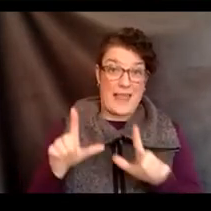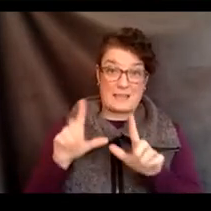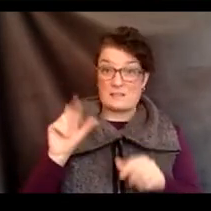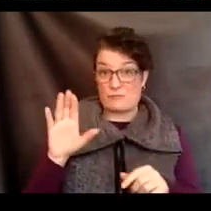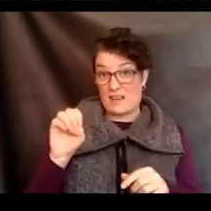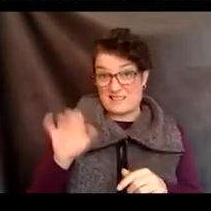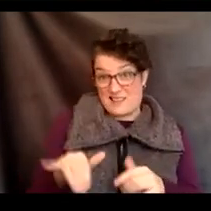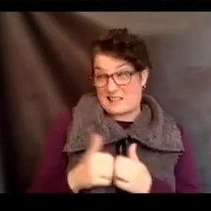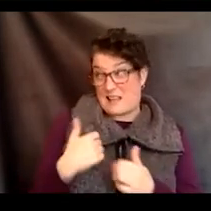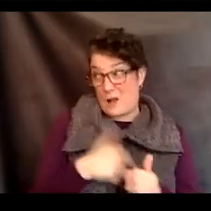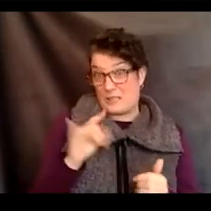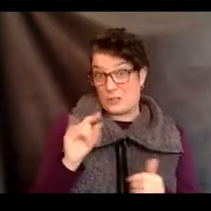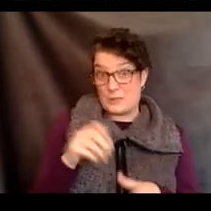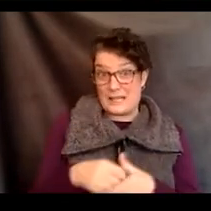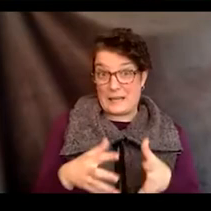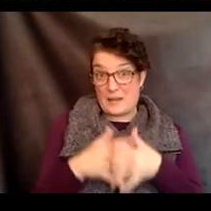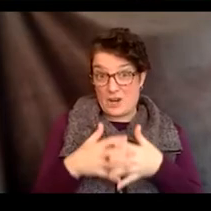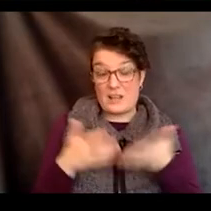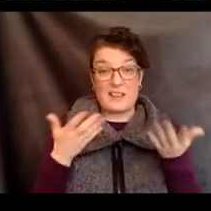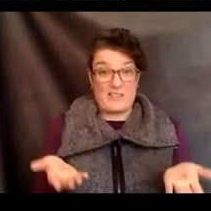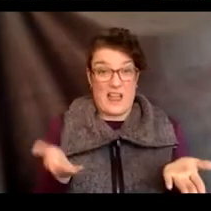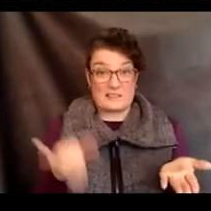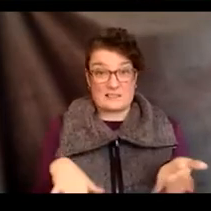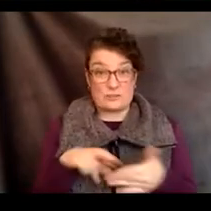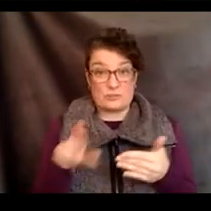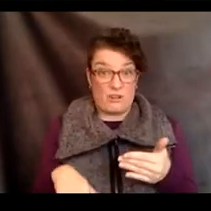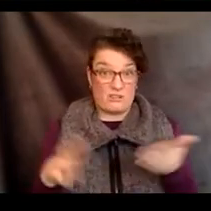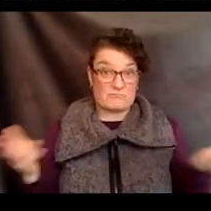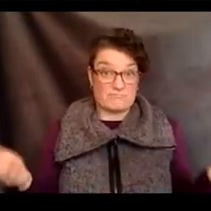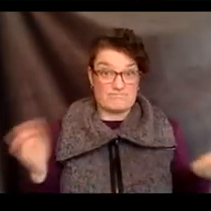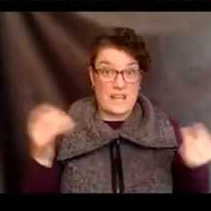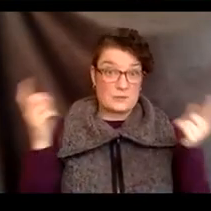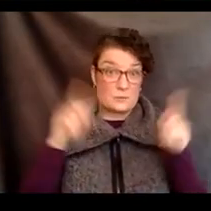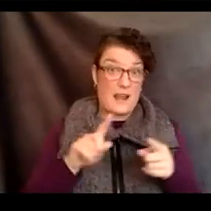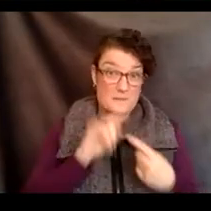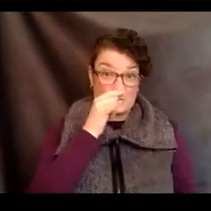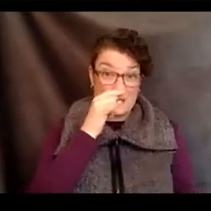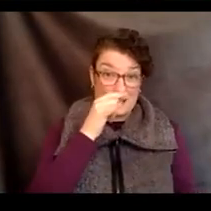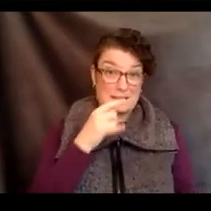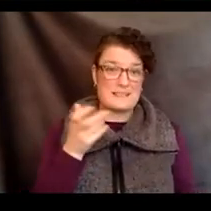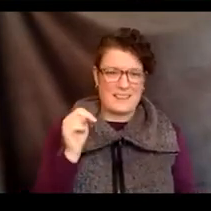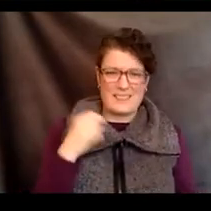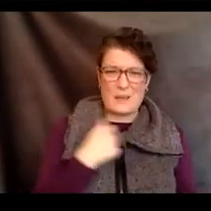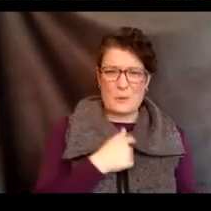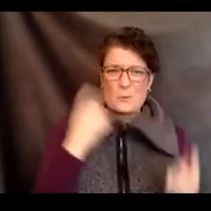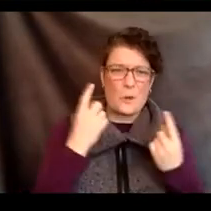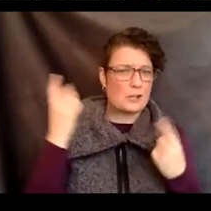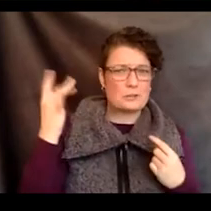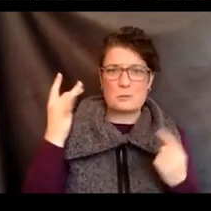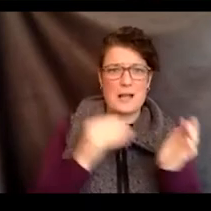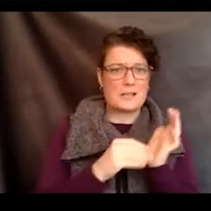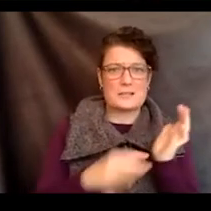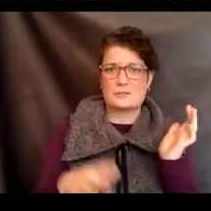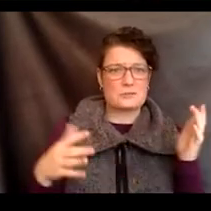it in America. And these are the results. I mean, like, that's what happens to kids. And then you wonder why students